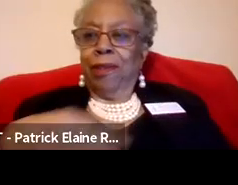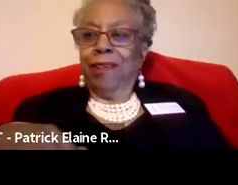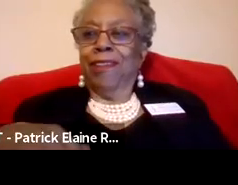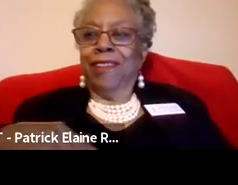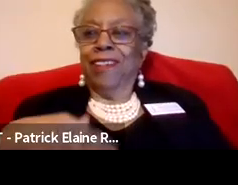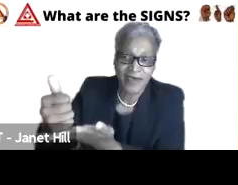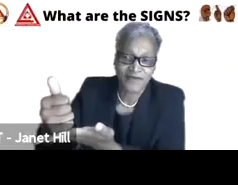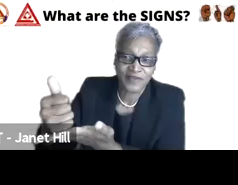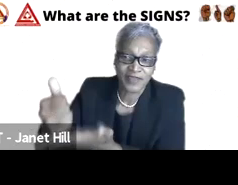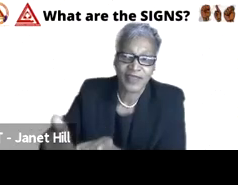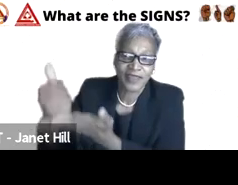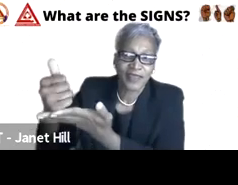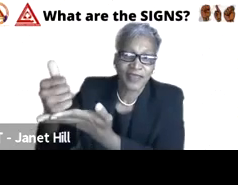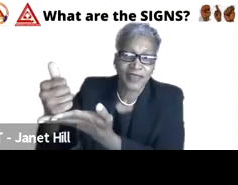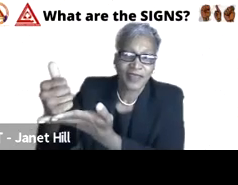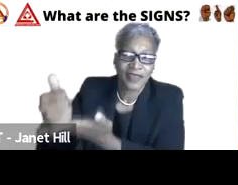Choke. So what do we have?